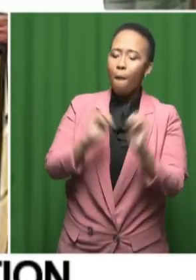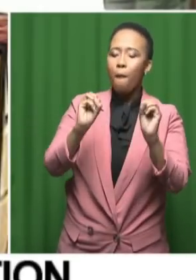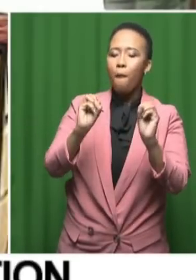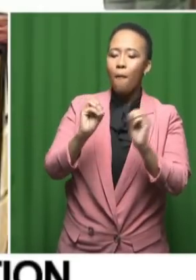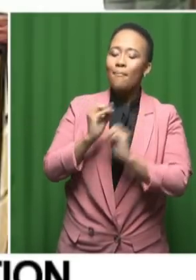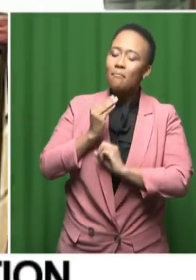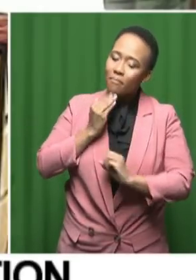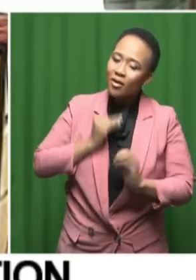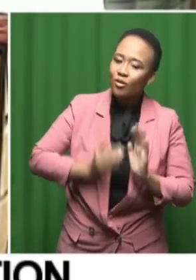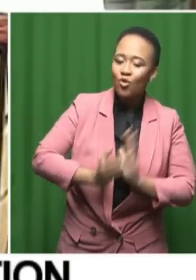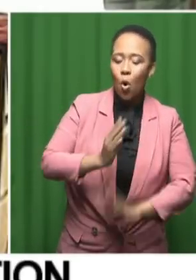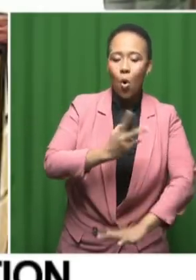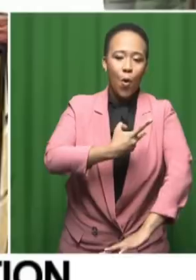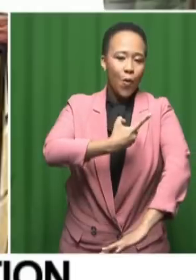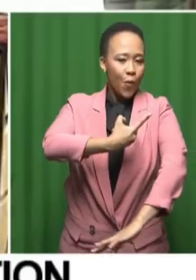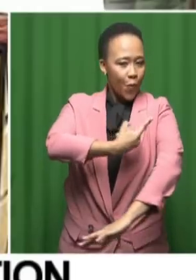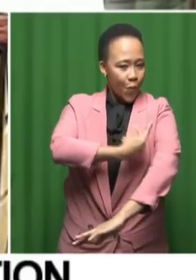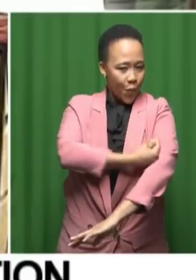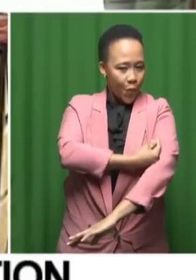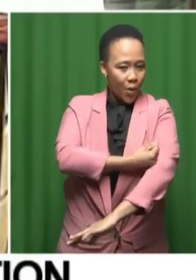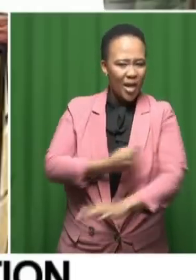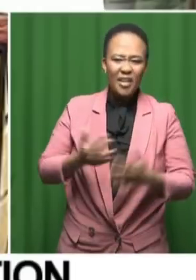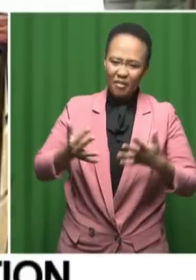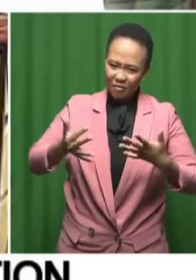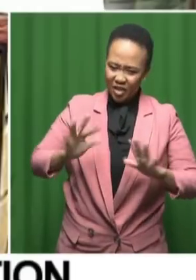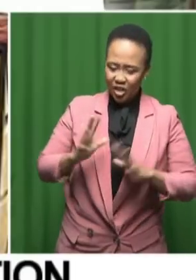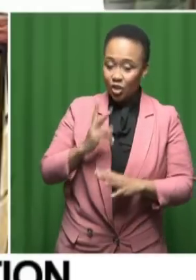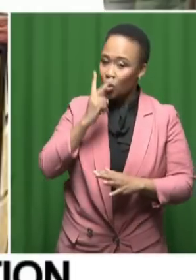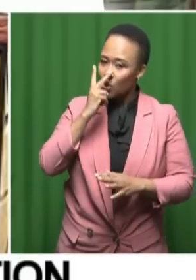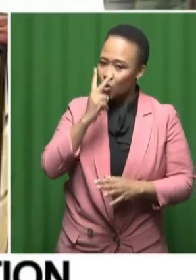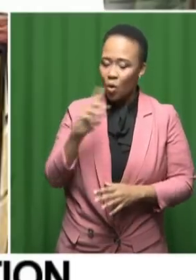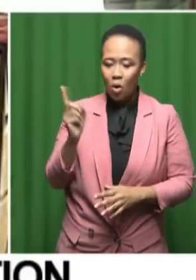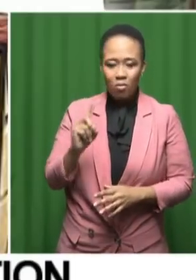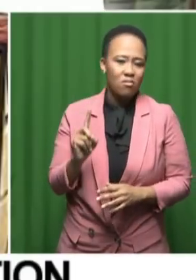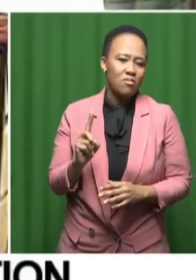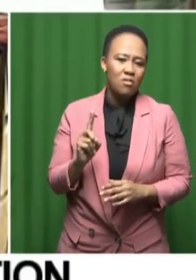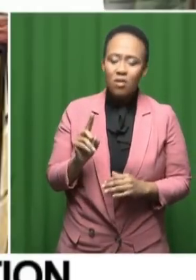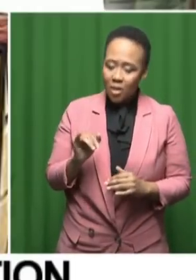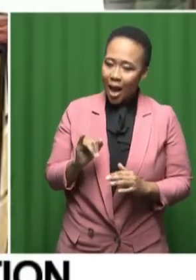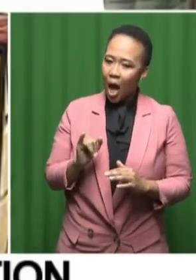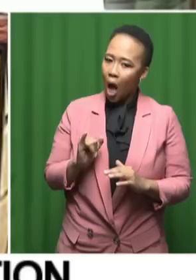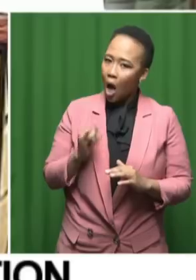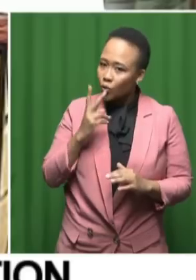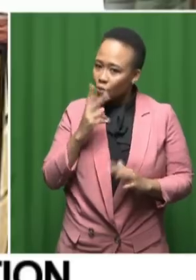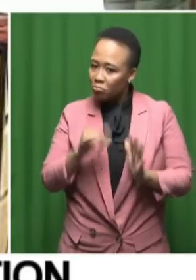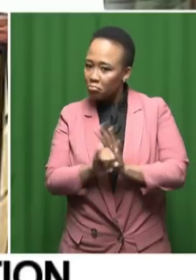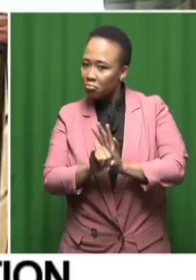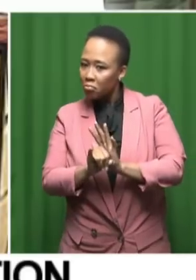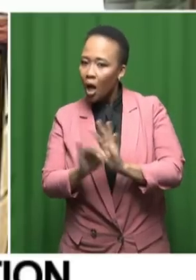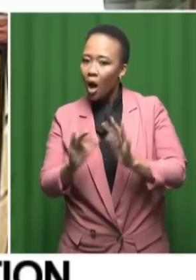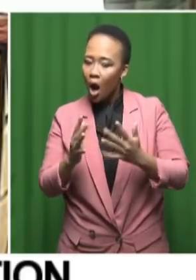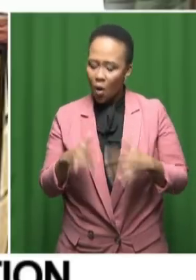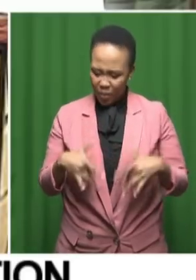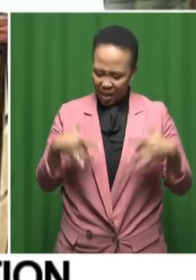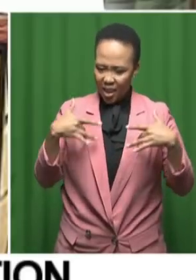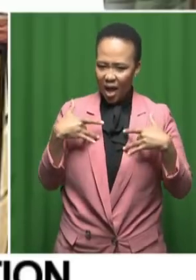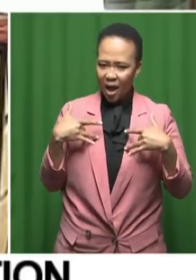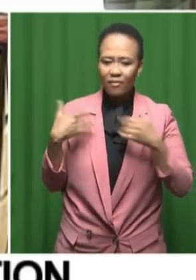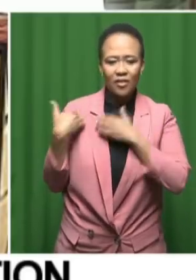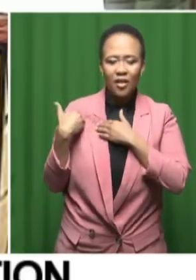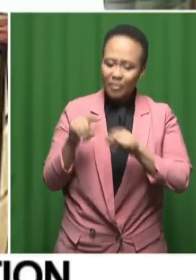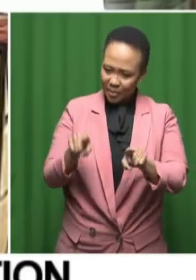You've clearly seen science has saved lives. The only way we could crack COVID-19 was through